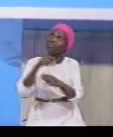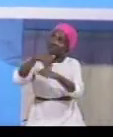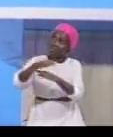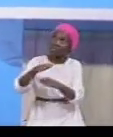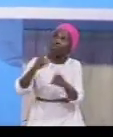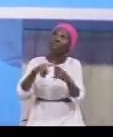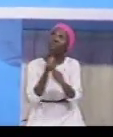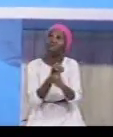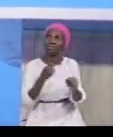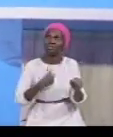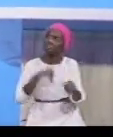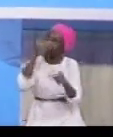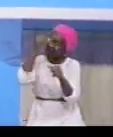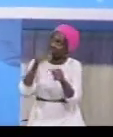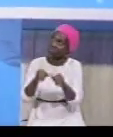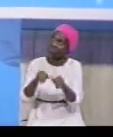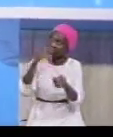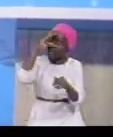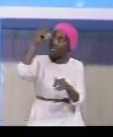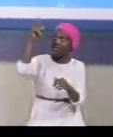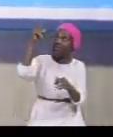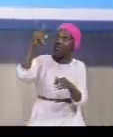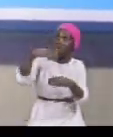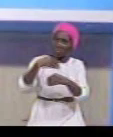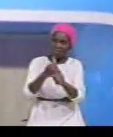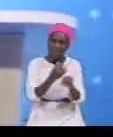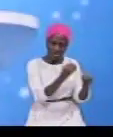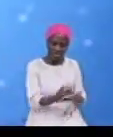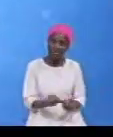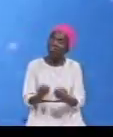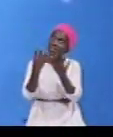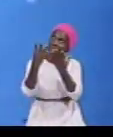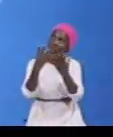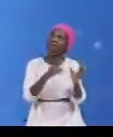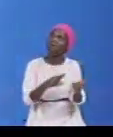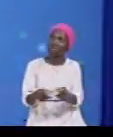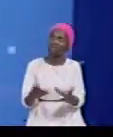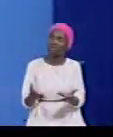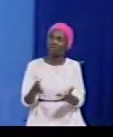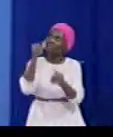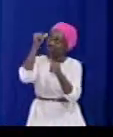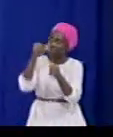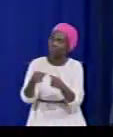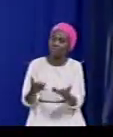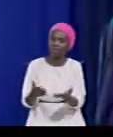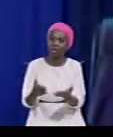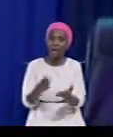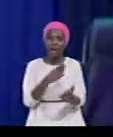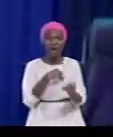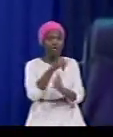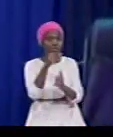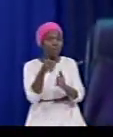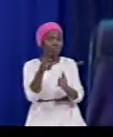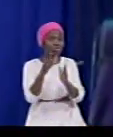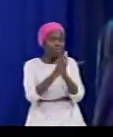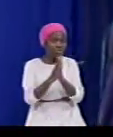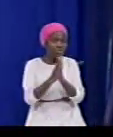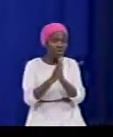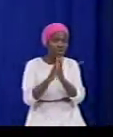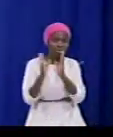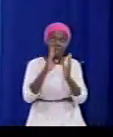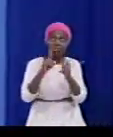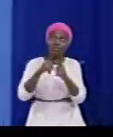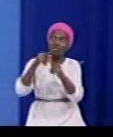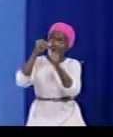him to save me. He made the sacrifice already. Remember. And when you tell the Father God in heaven,